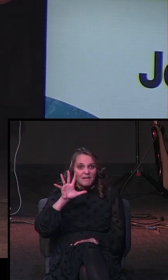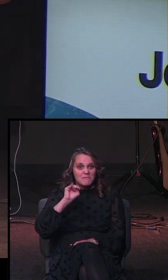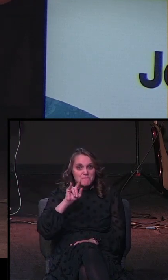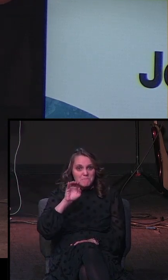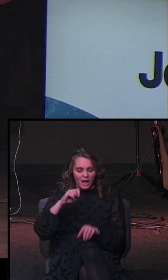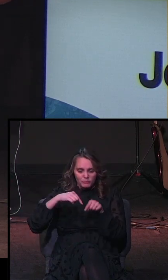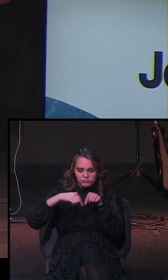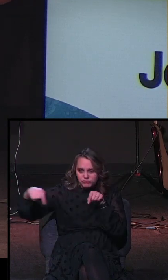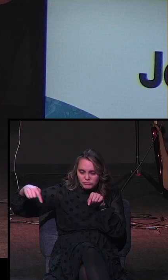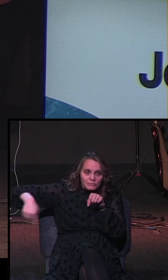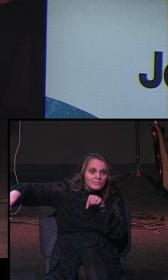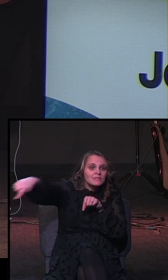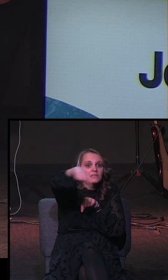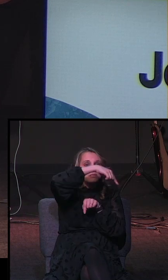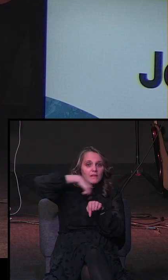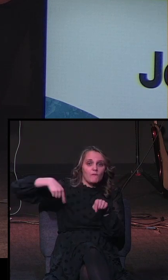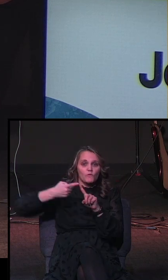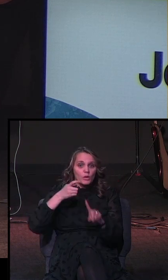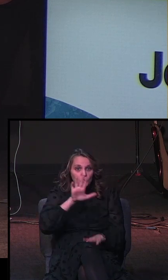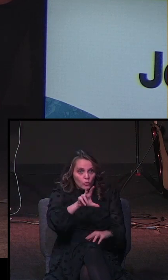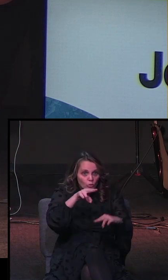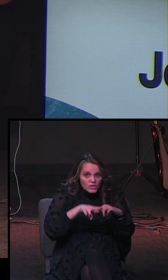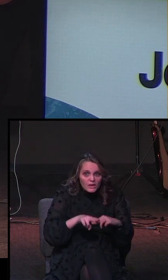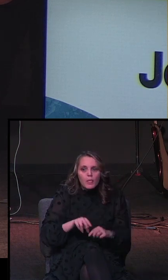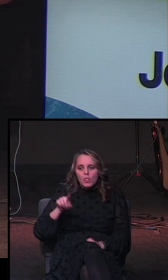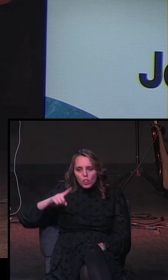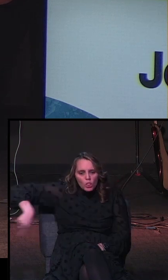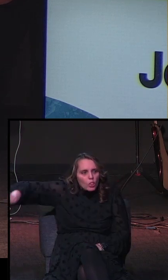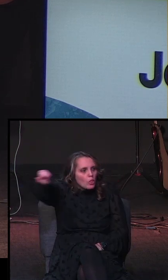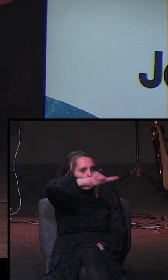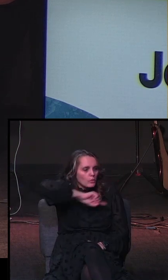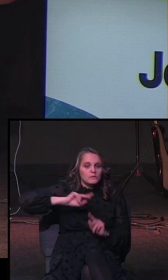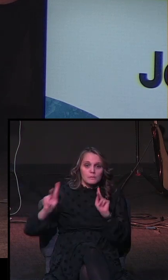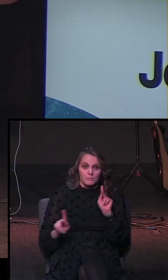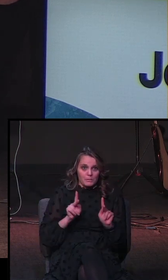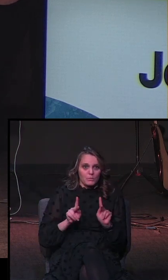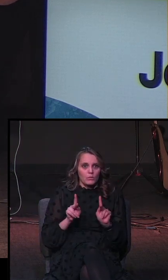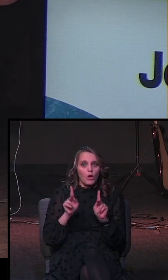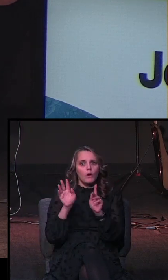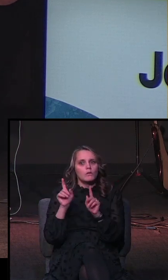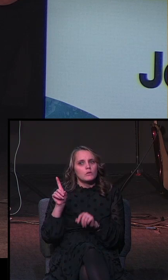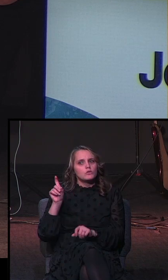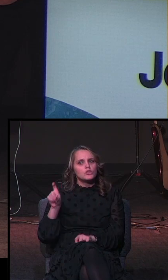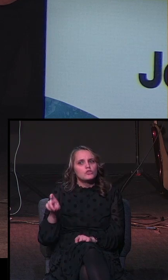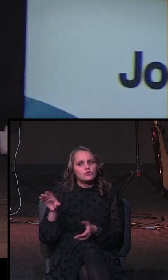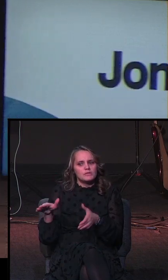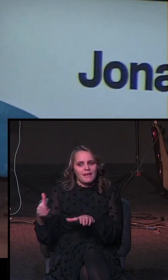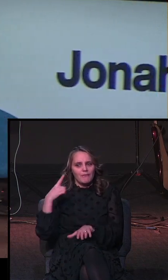bother you because those people are worth dying for. why should it bother